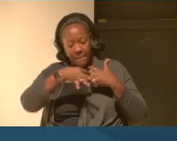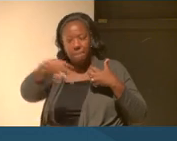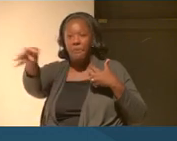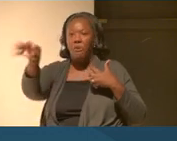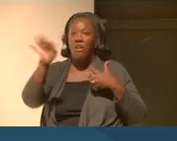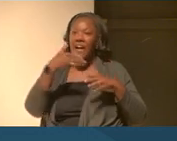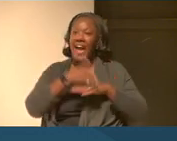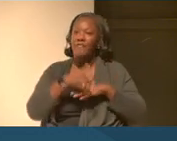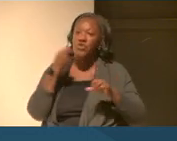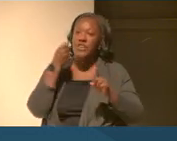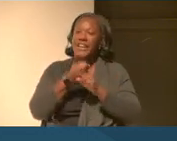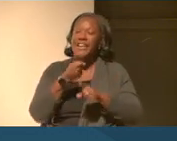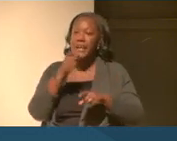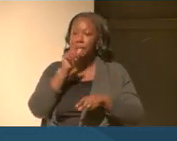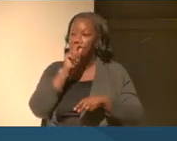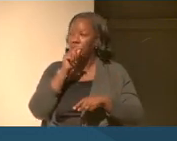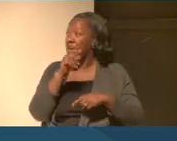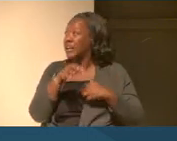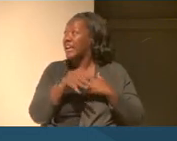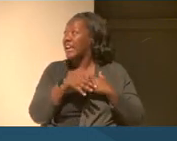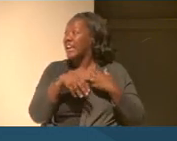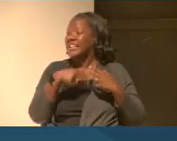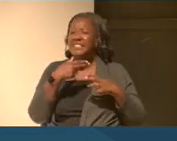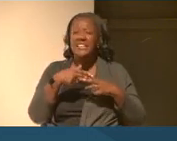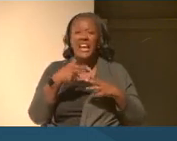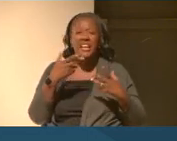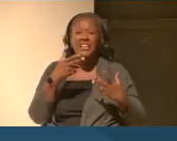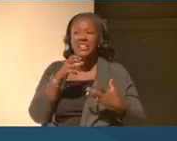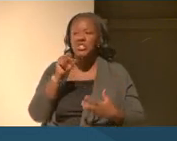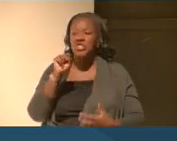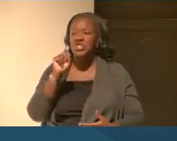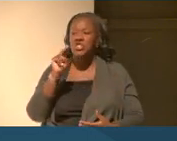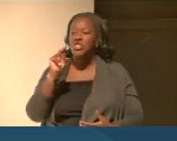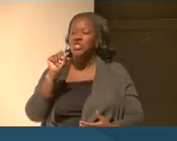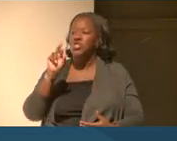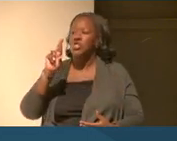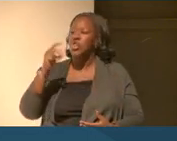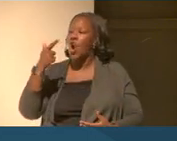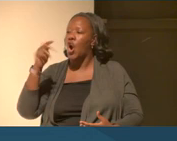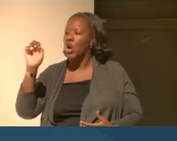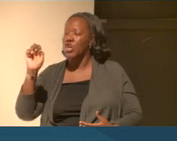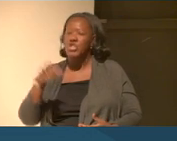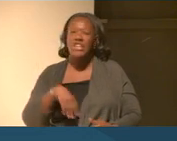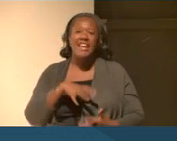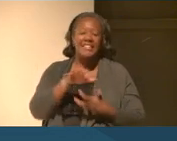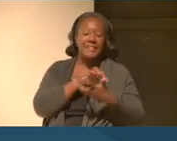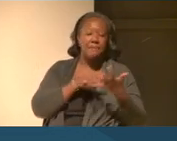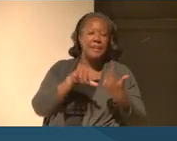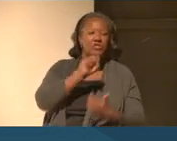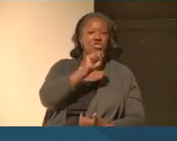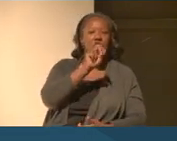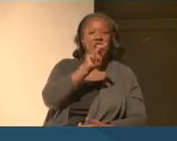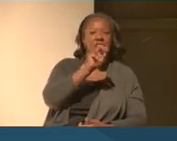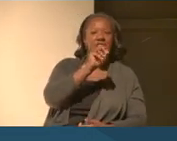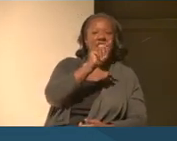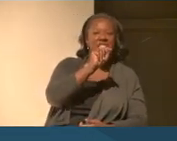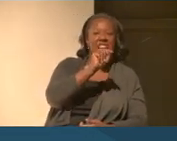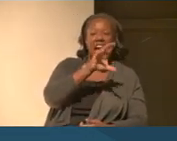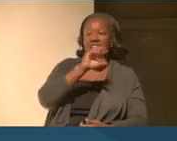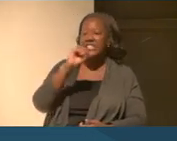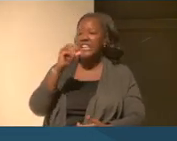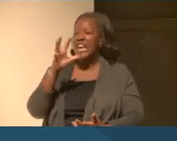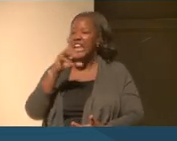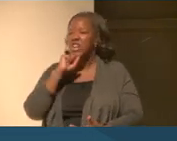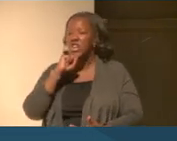good word. That's an anagram of snot and garbage. And kids love that kind of thing. So in my mind, I was like, okay, we might have to have a